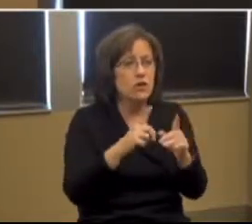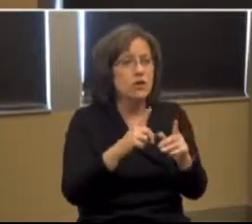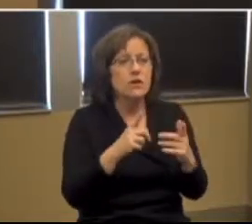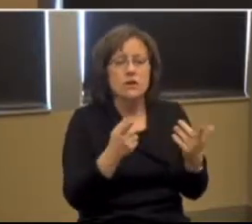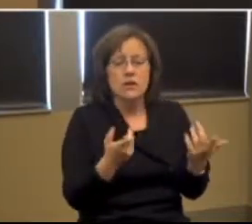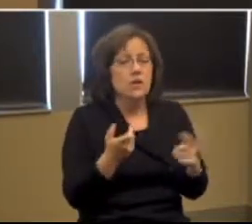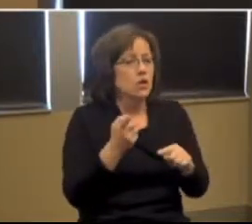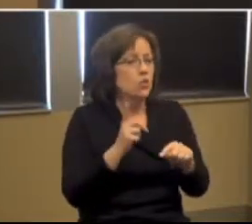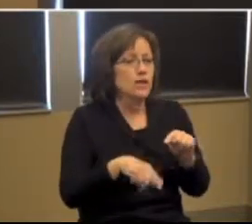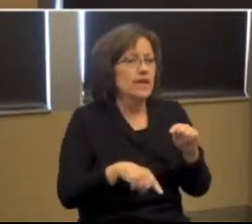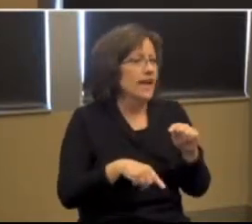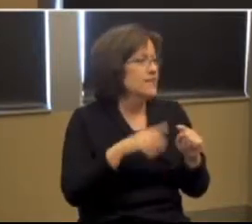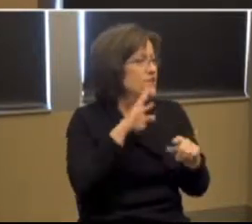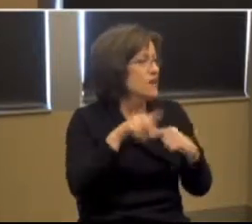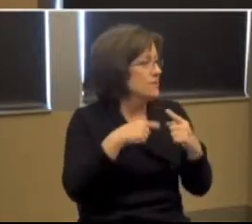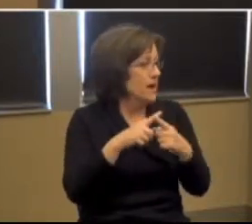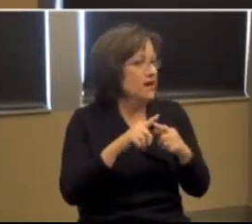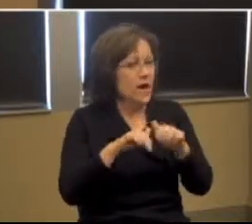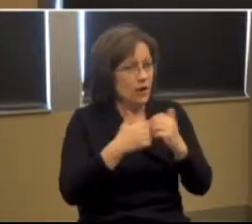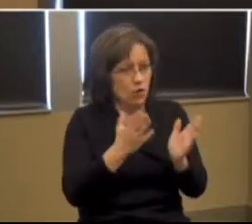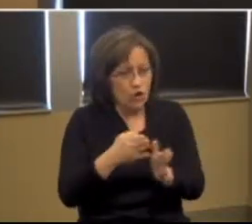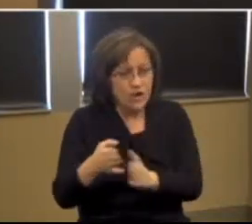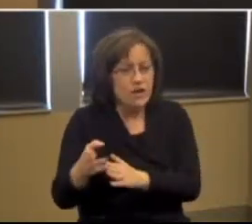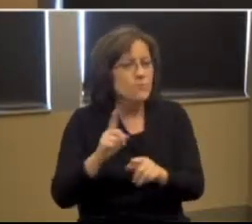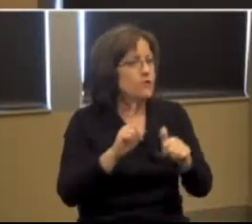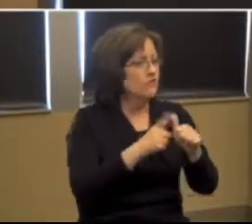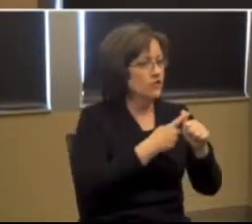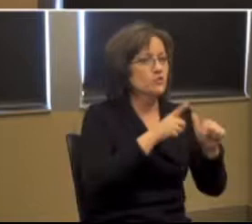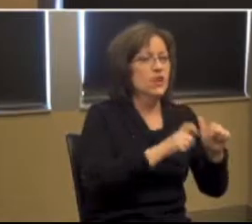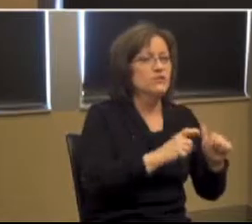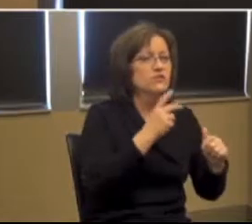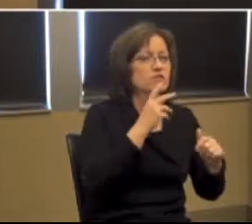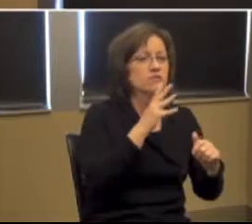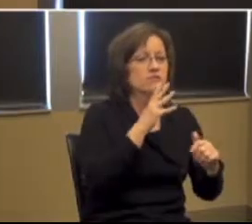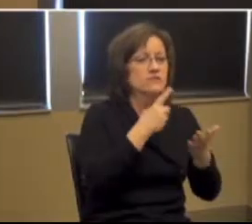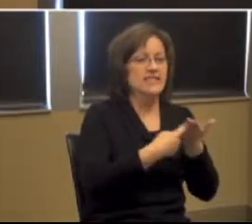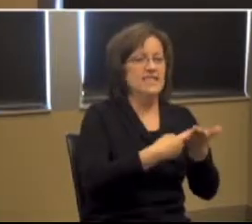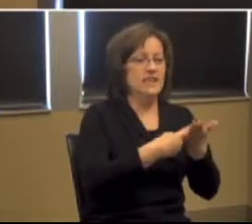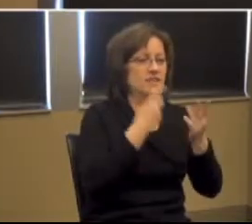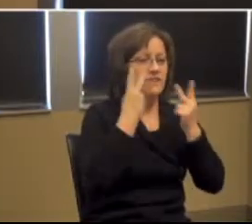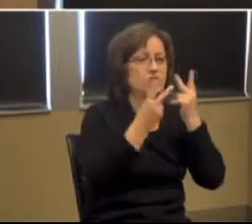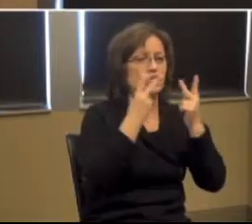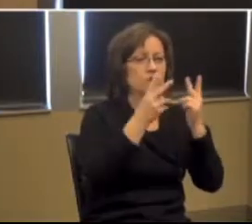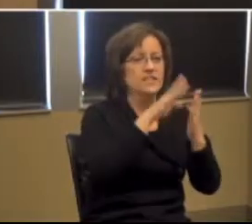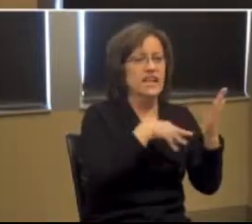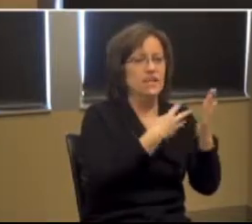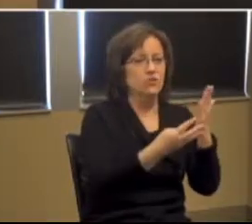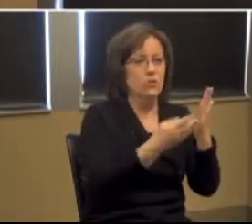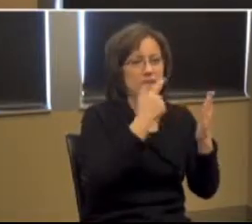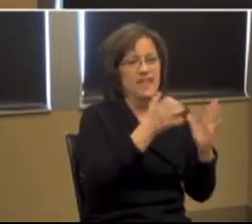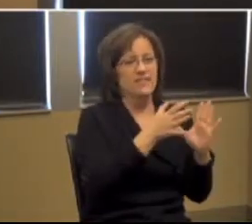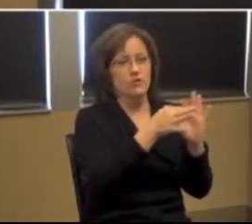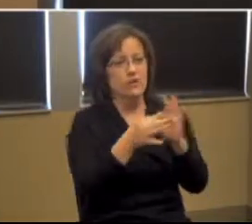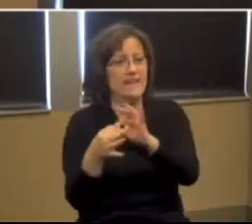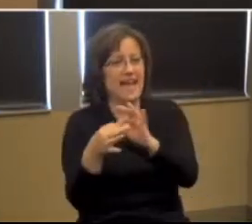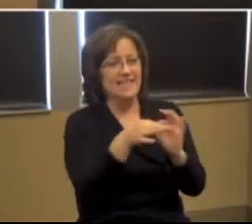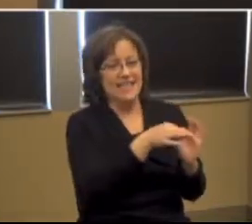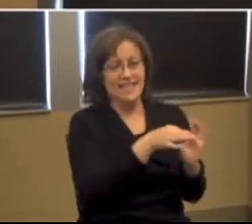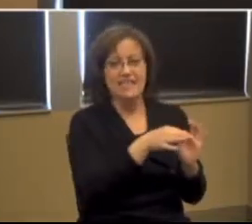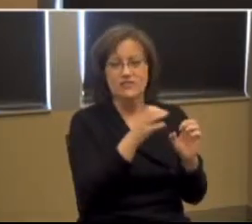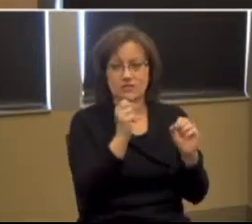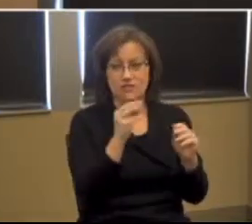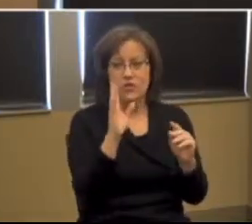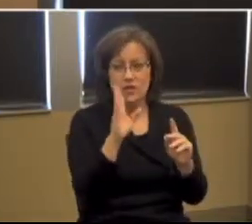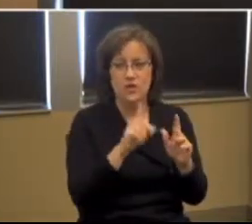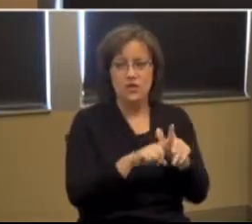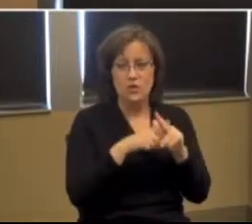this until we talk a little bit about visual schedules, because they're very connected to one another. So